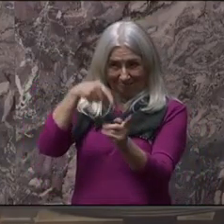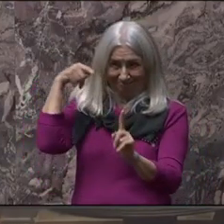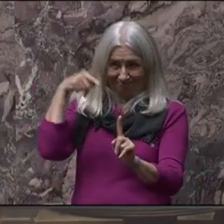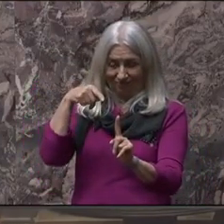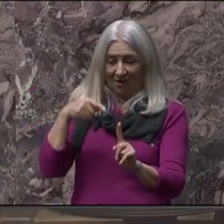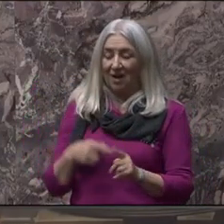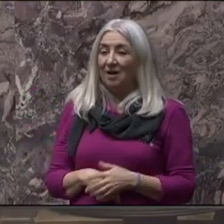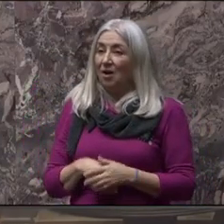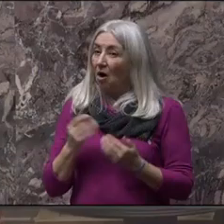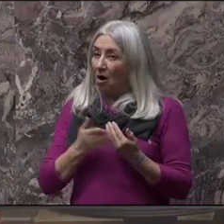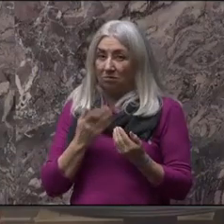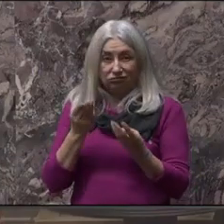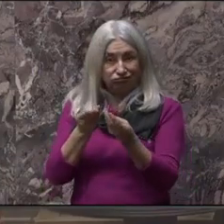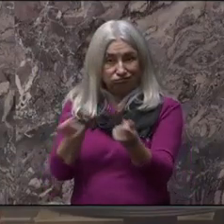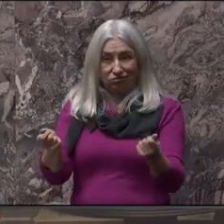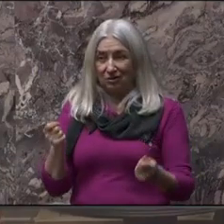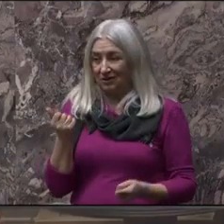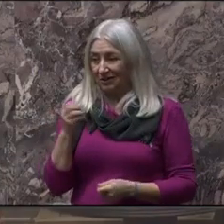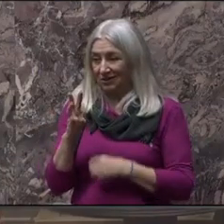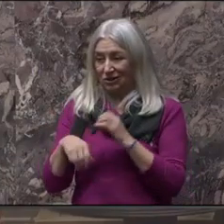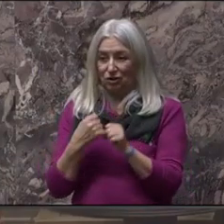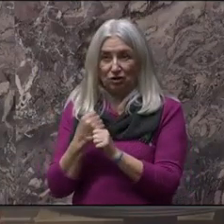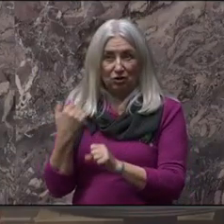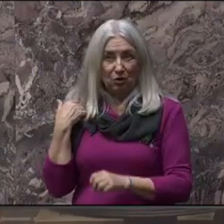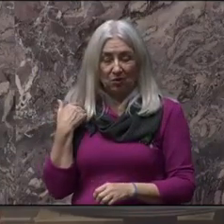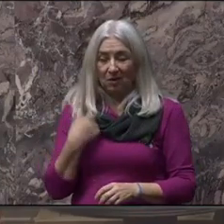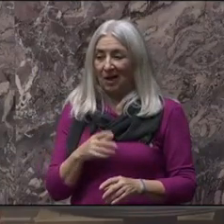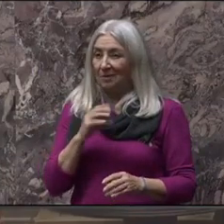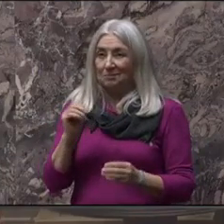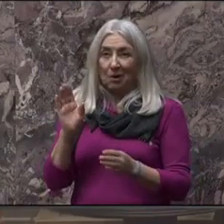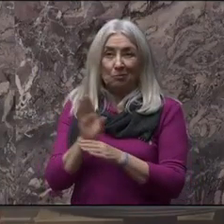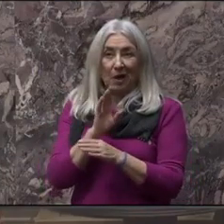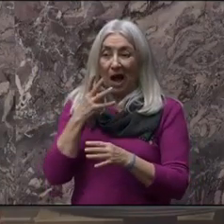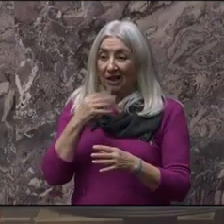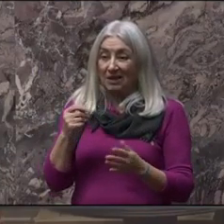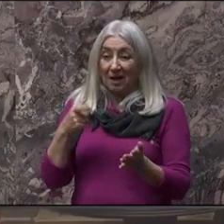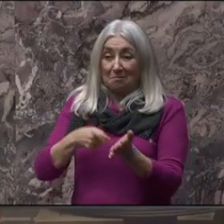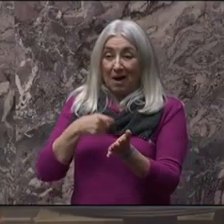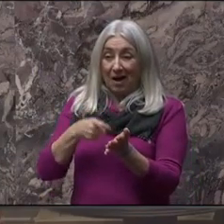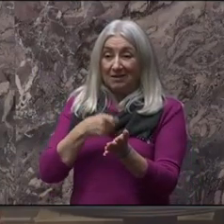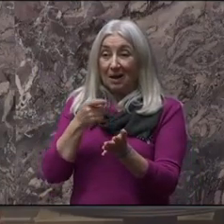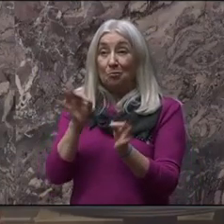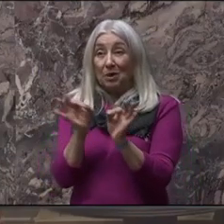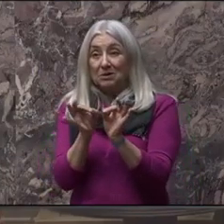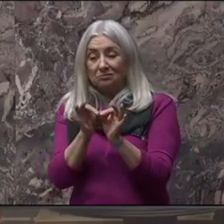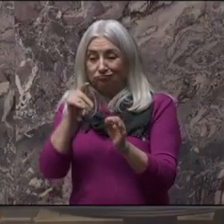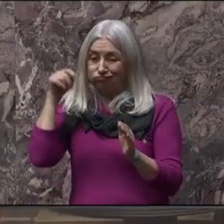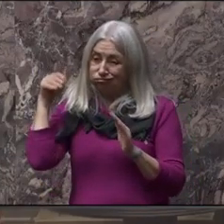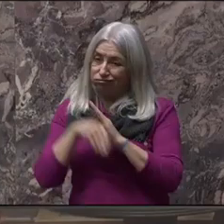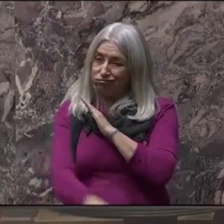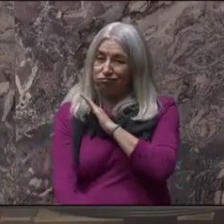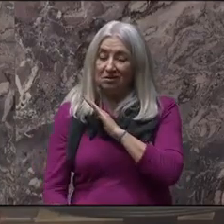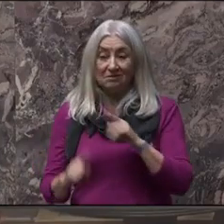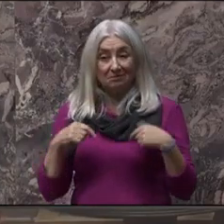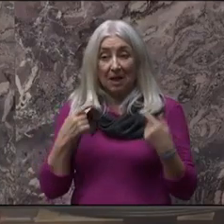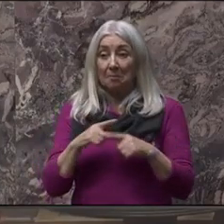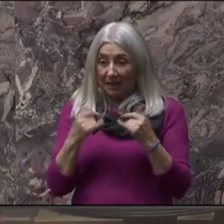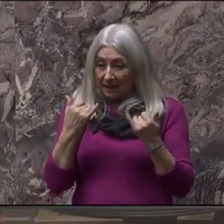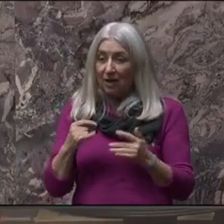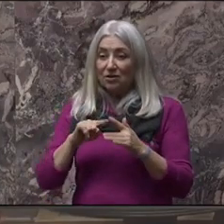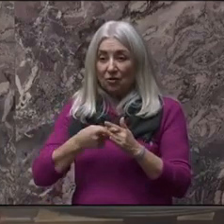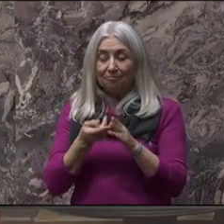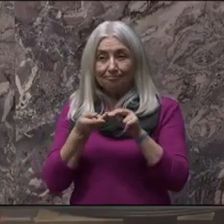recent challenges of low global prices, mining is rebounding in British Columbia. It contributes